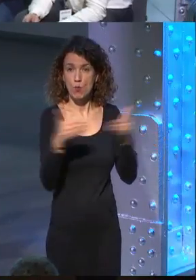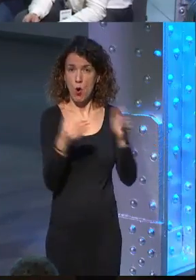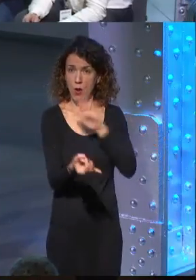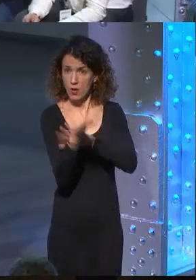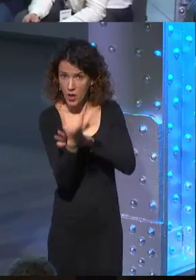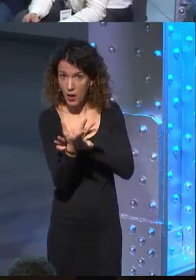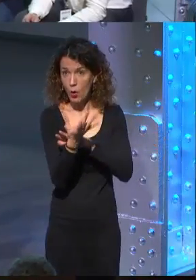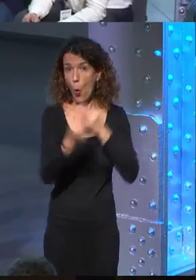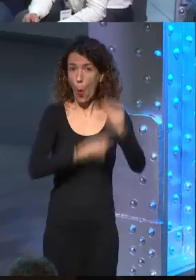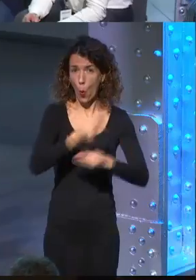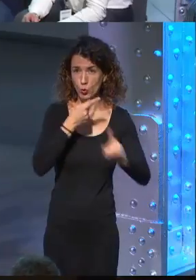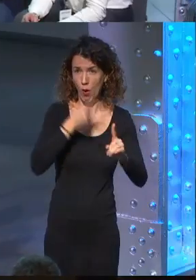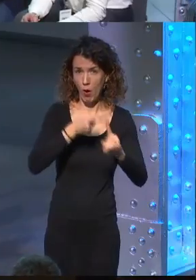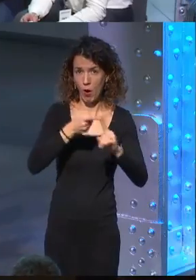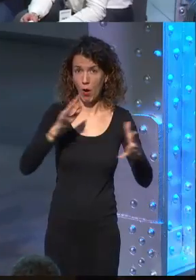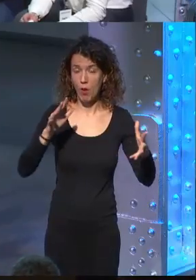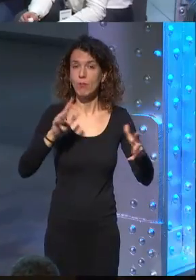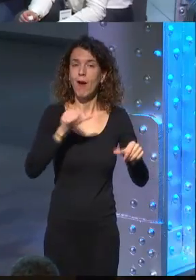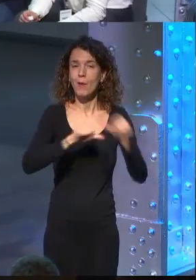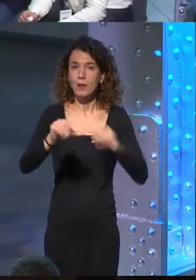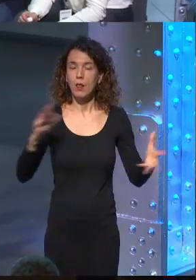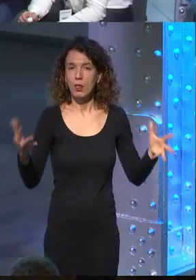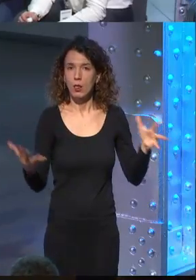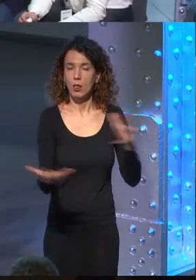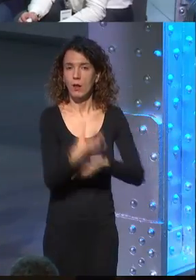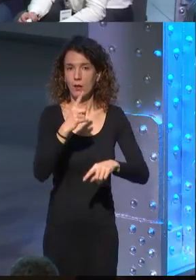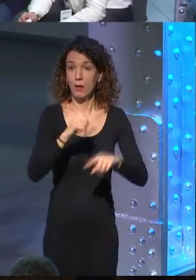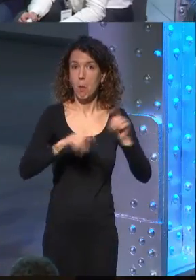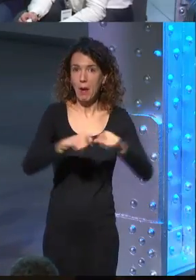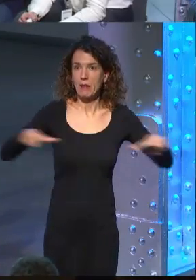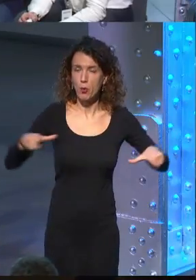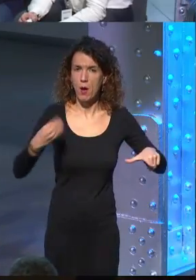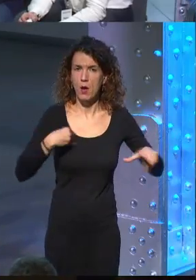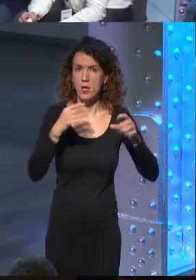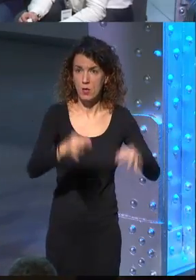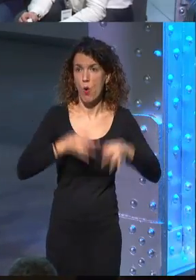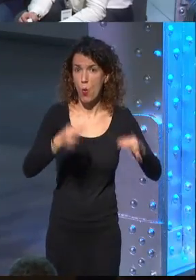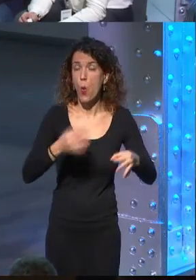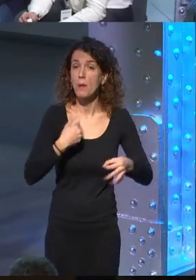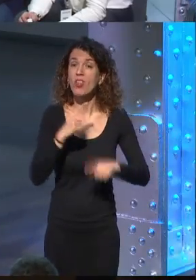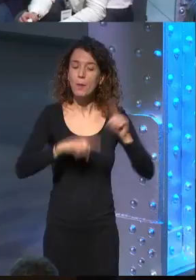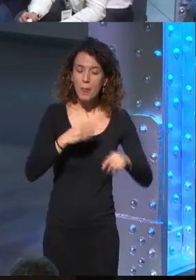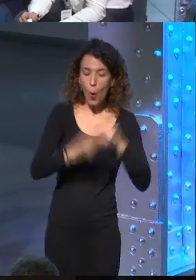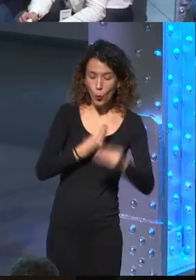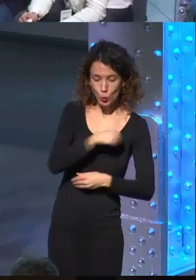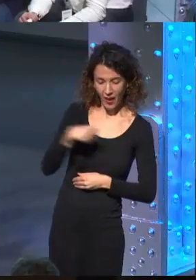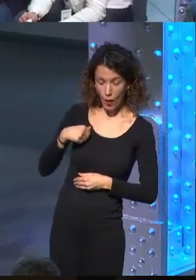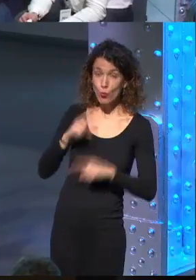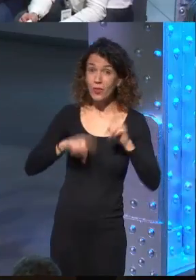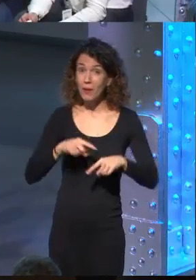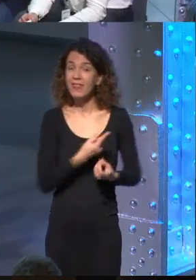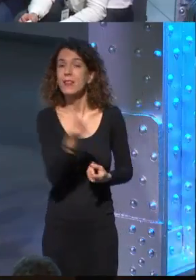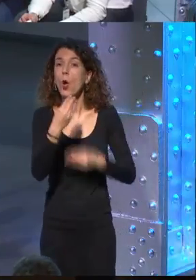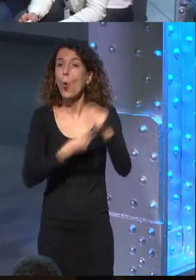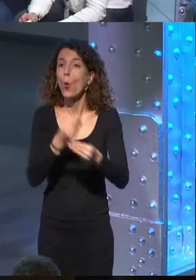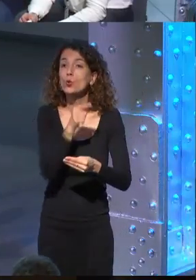platforms change depending on the use that people do of them. it's quite significant. Maybe the platform is the same, but the use